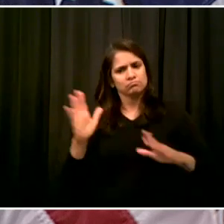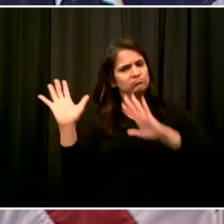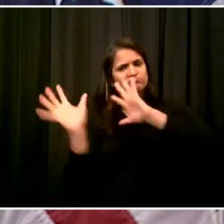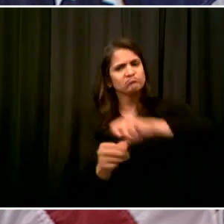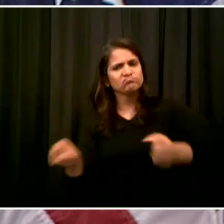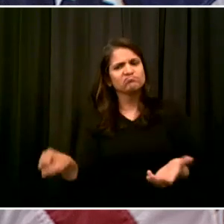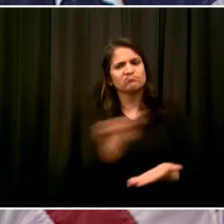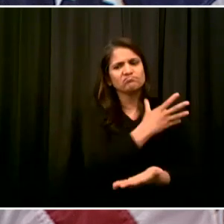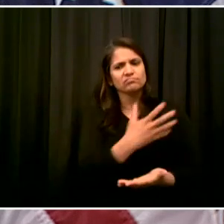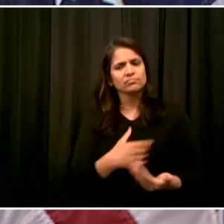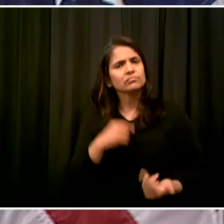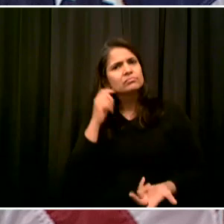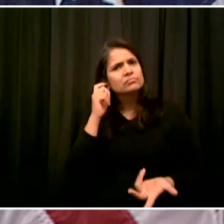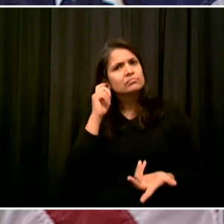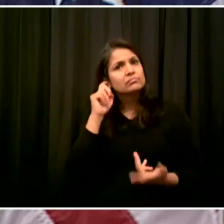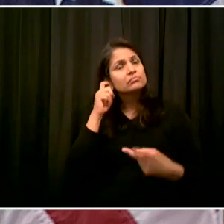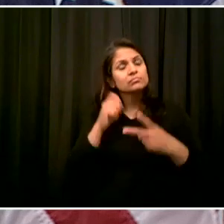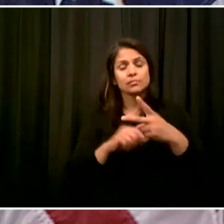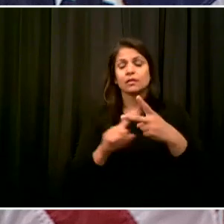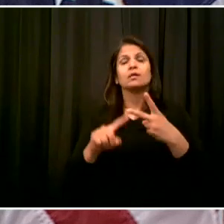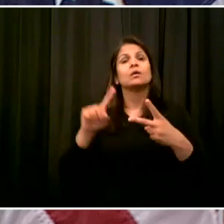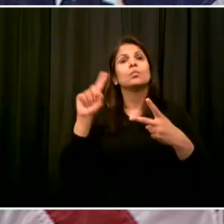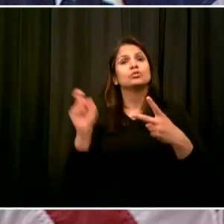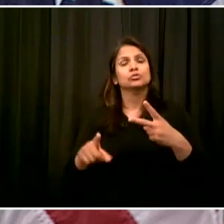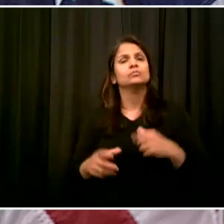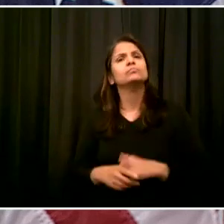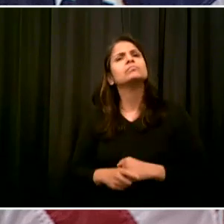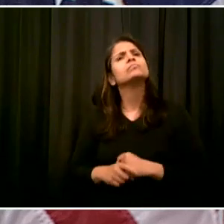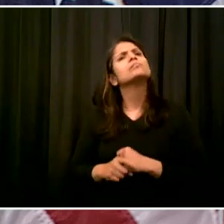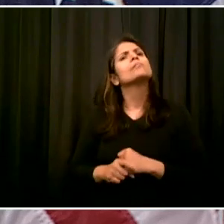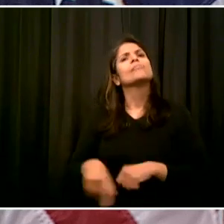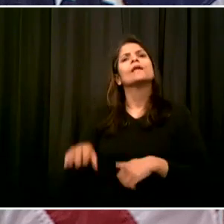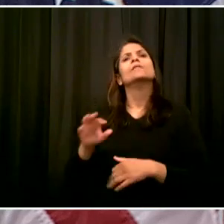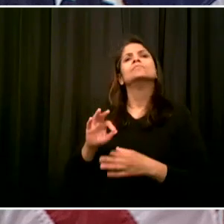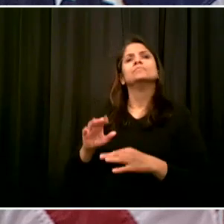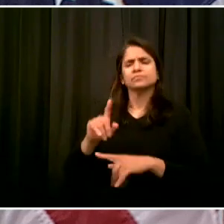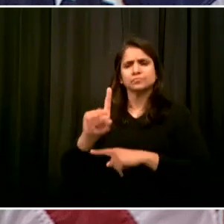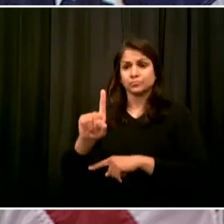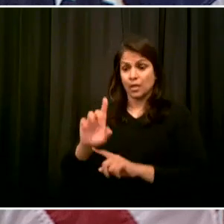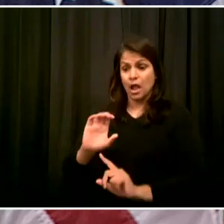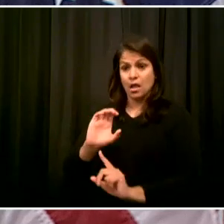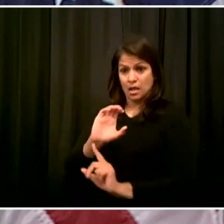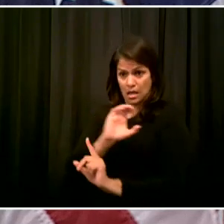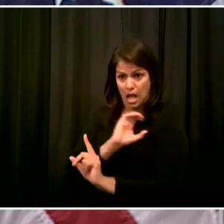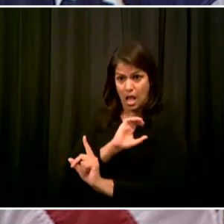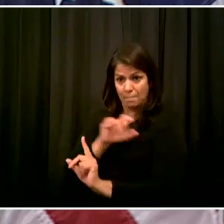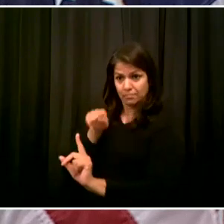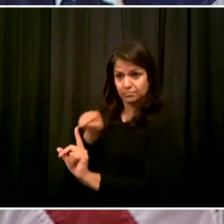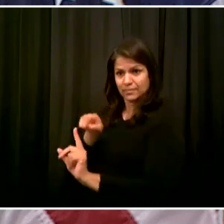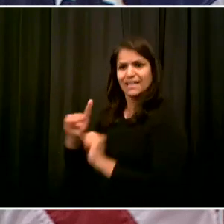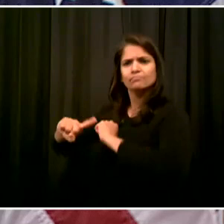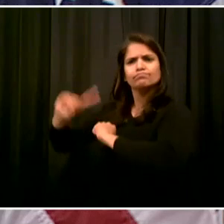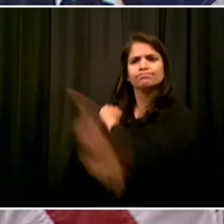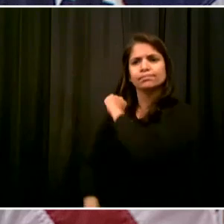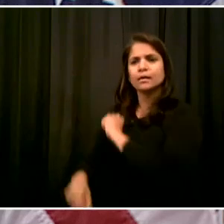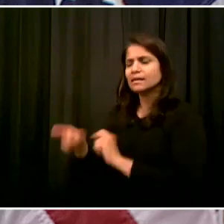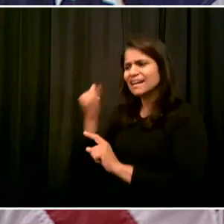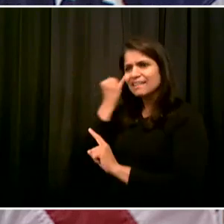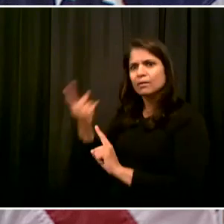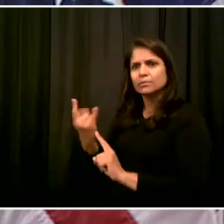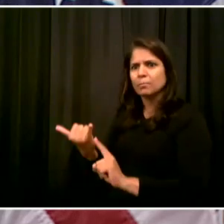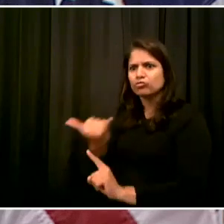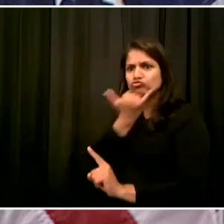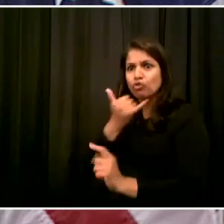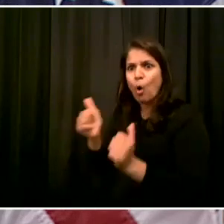how fast it's coming. But I want to draw a parallel to the Buffalo situation yesterday. And I assume you haven't seen the video, but it shows